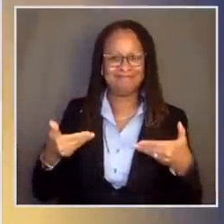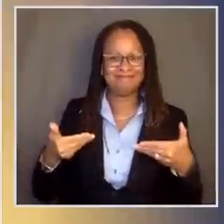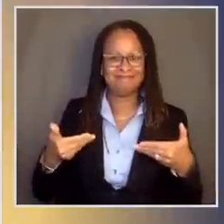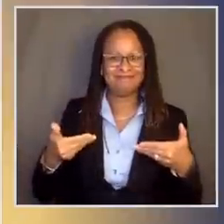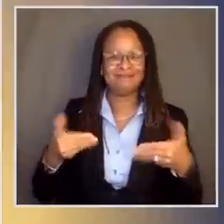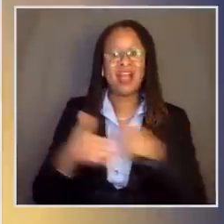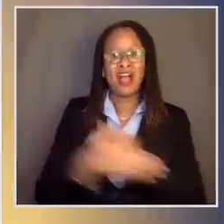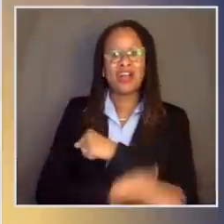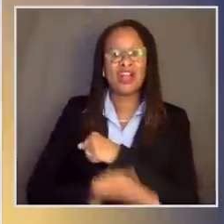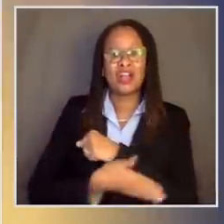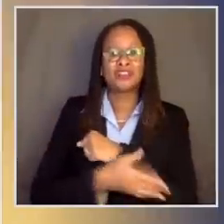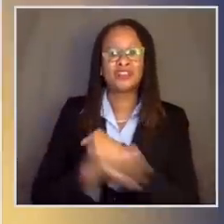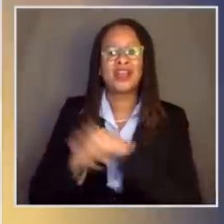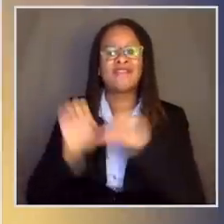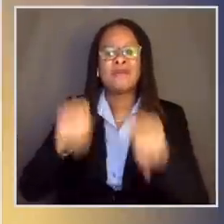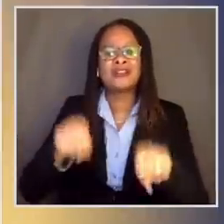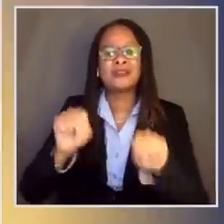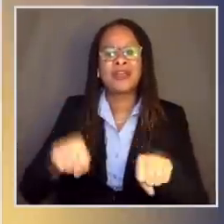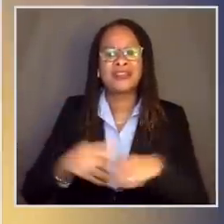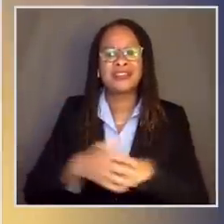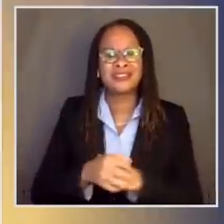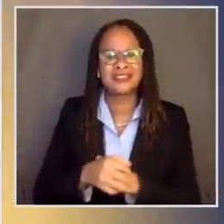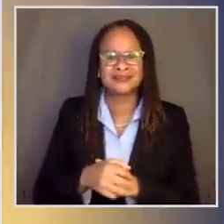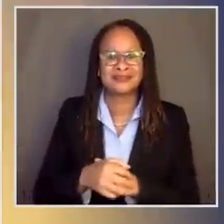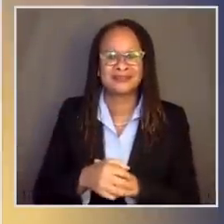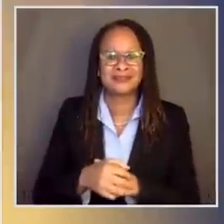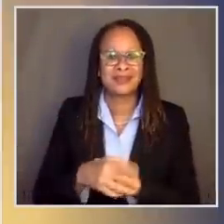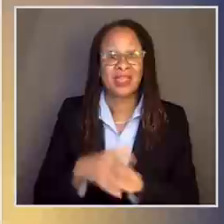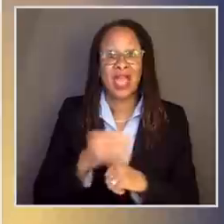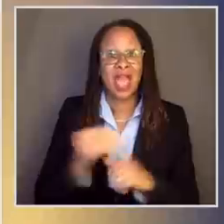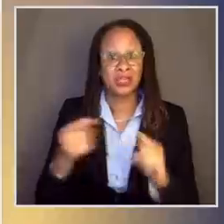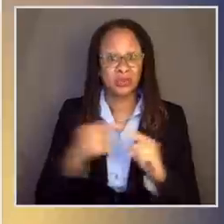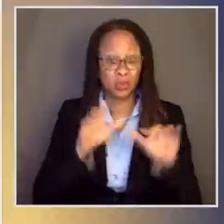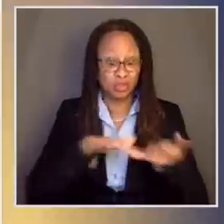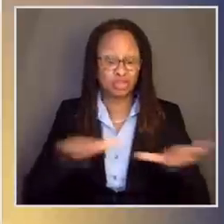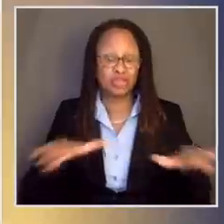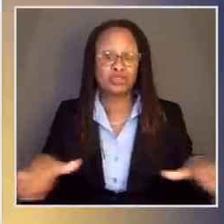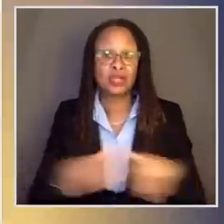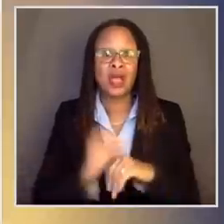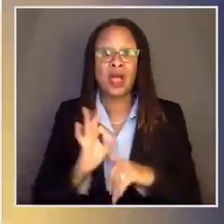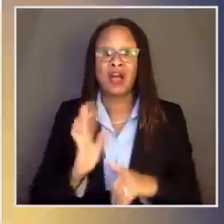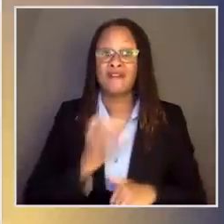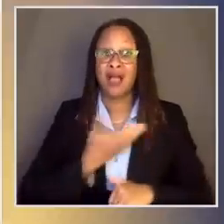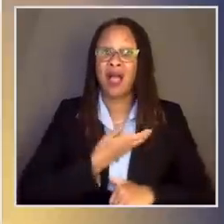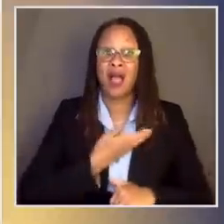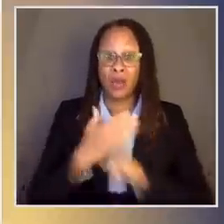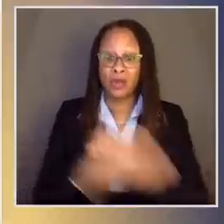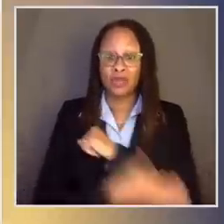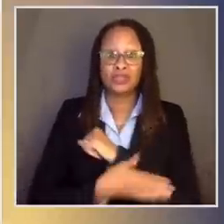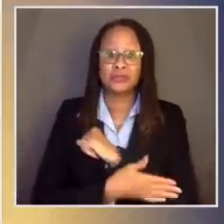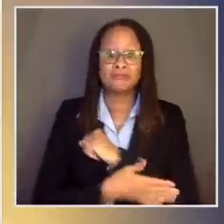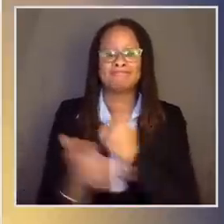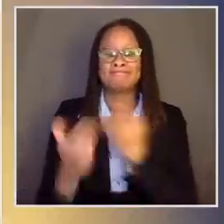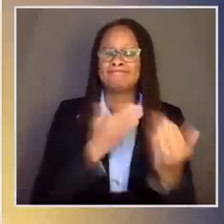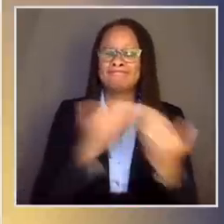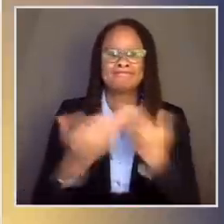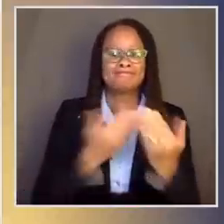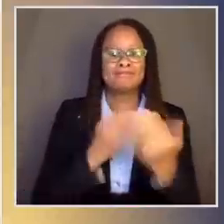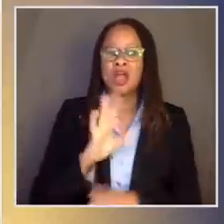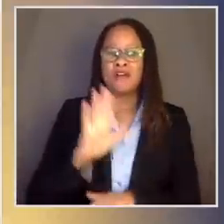of possibilities. And to the children of our country, regardless of your